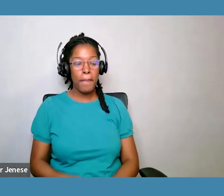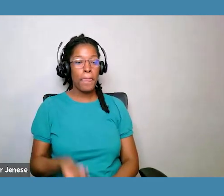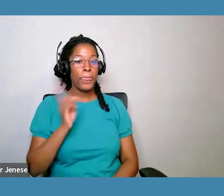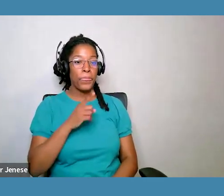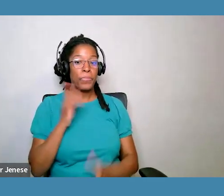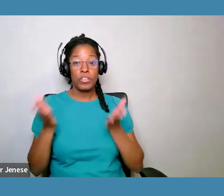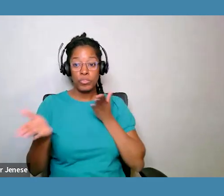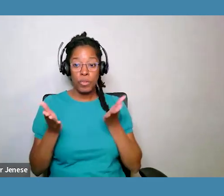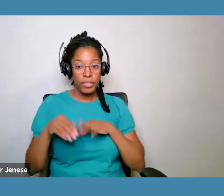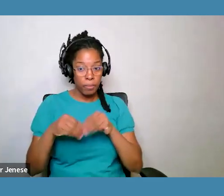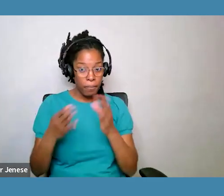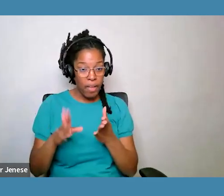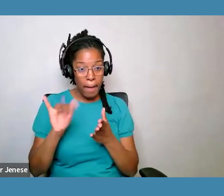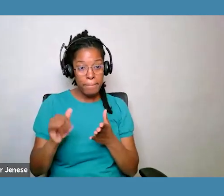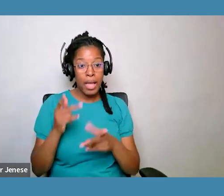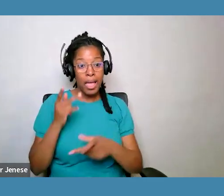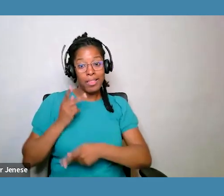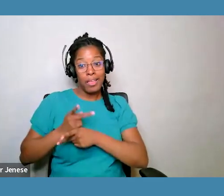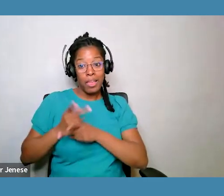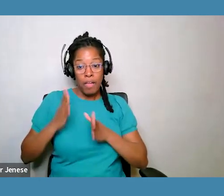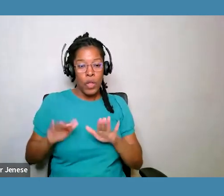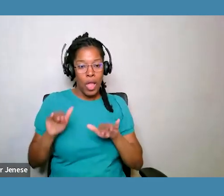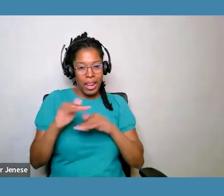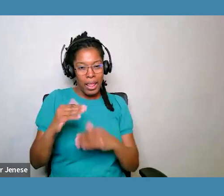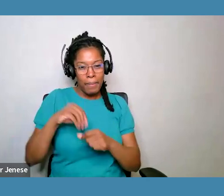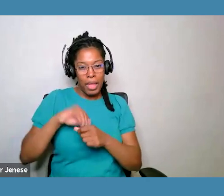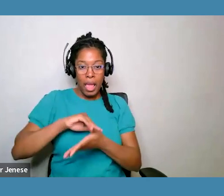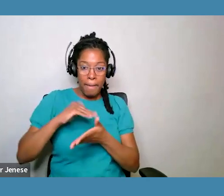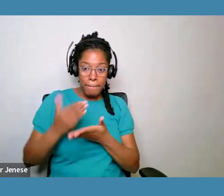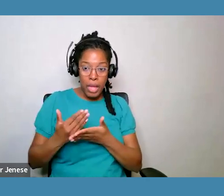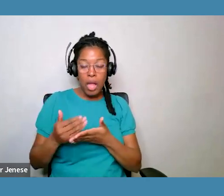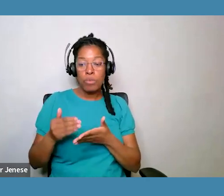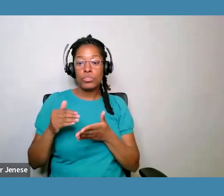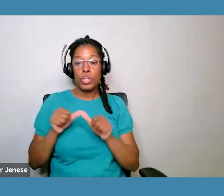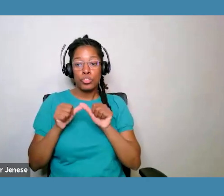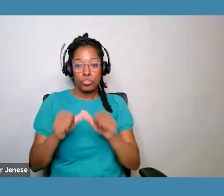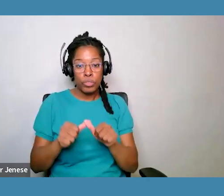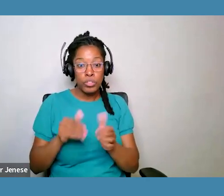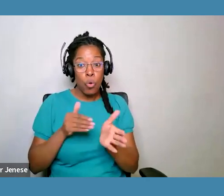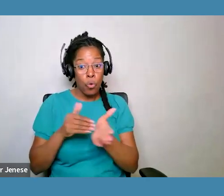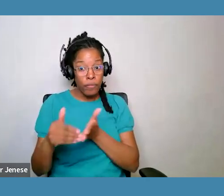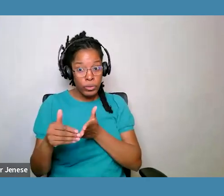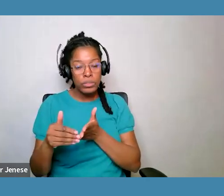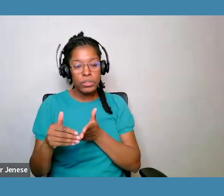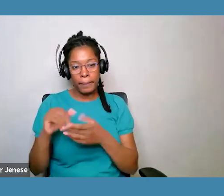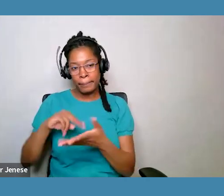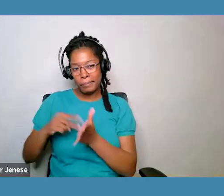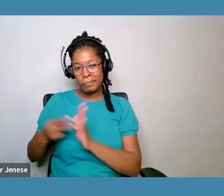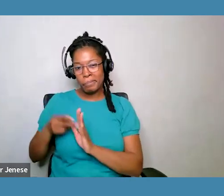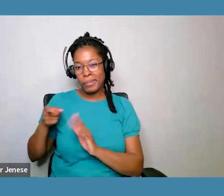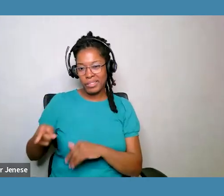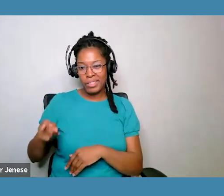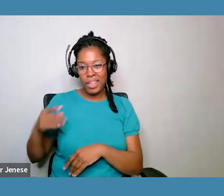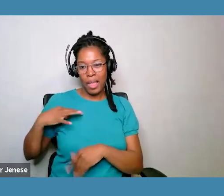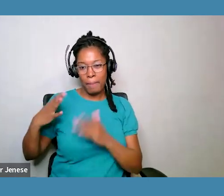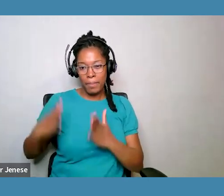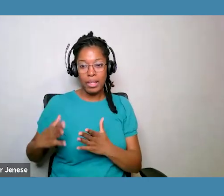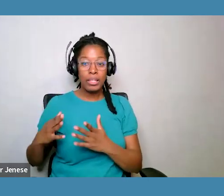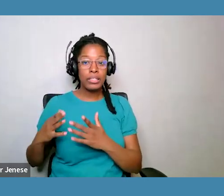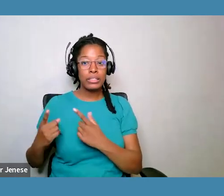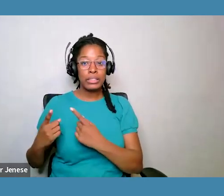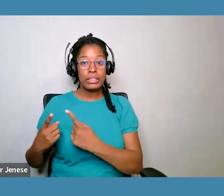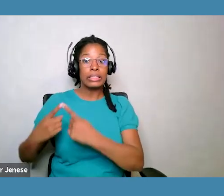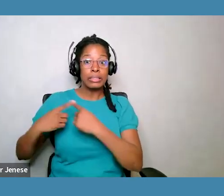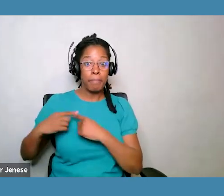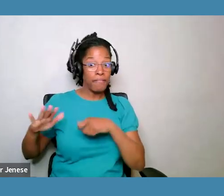Services provided by the caregiver are limited in amount, duration, or frequency, rendering this applicant semi-dependent or totally